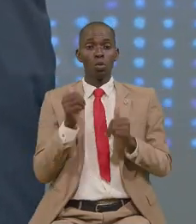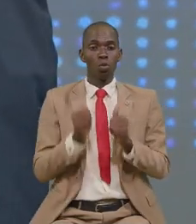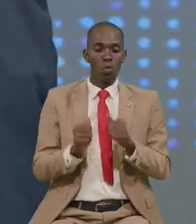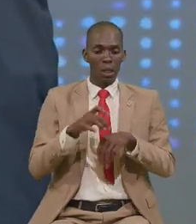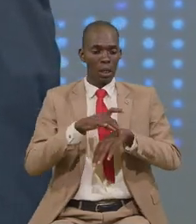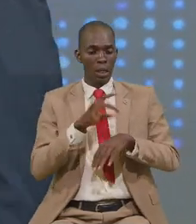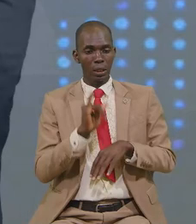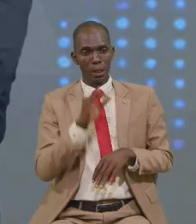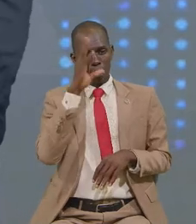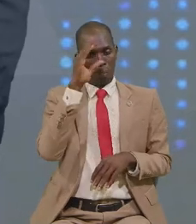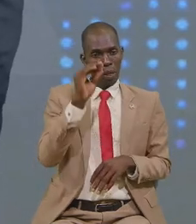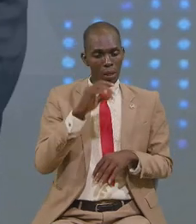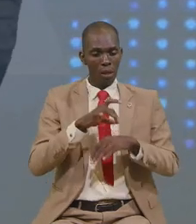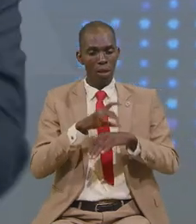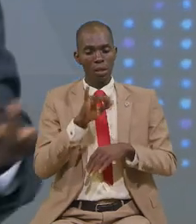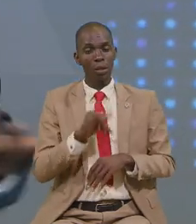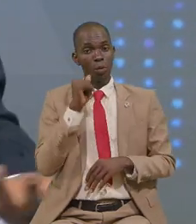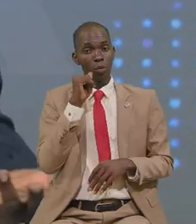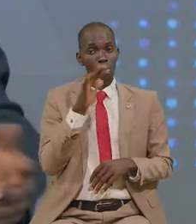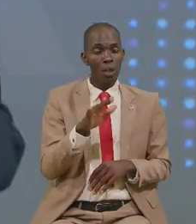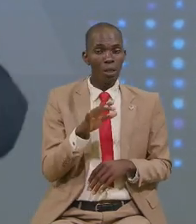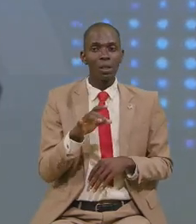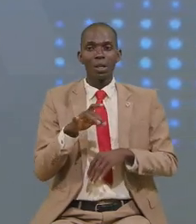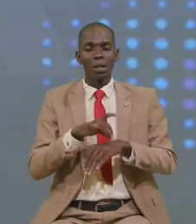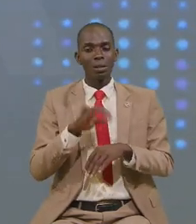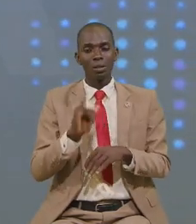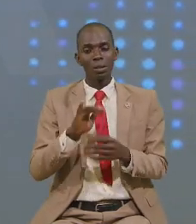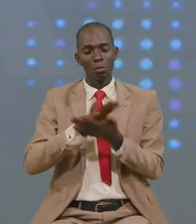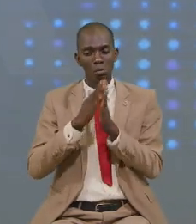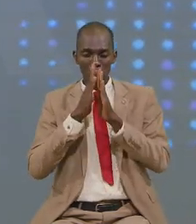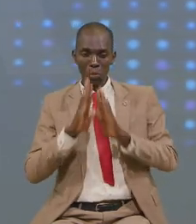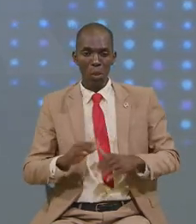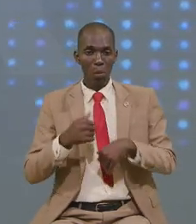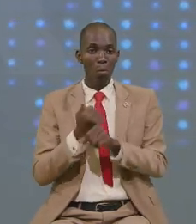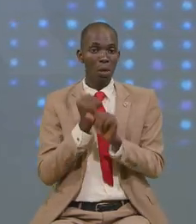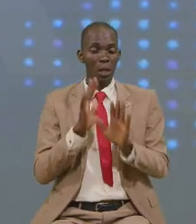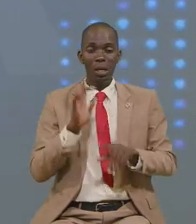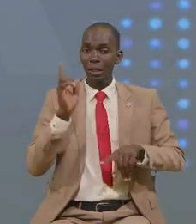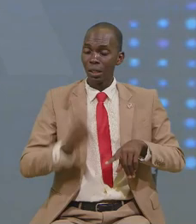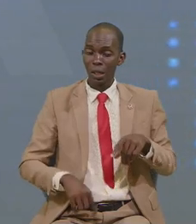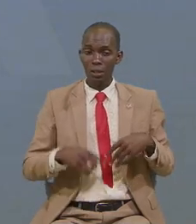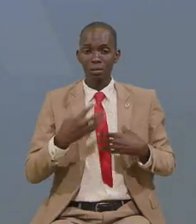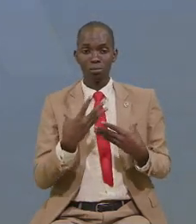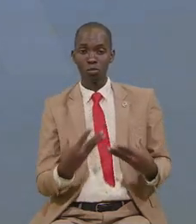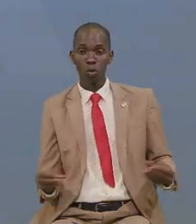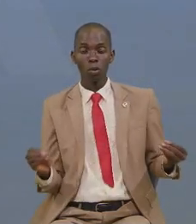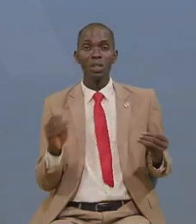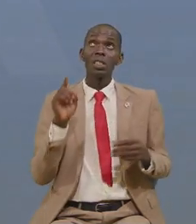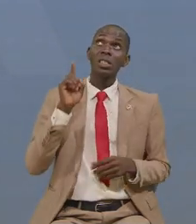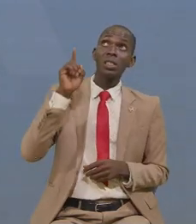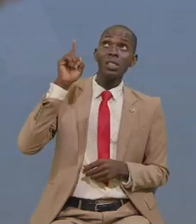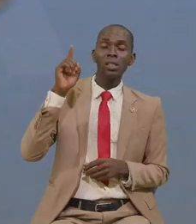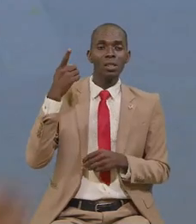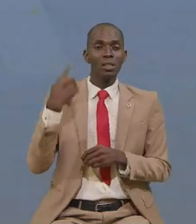earthly women, earthly peacemakers could not resolve, he, the advocate in